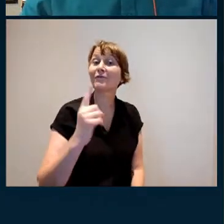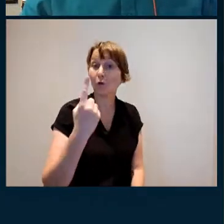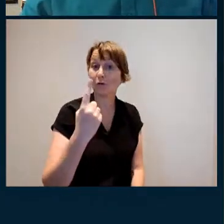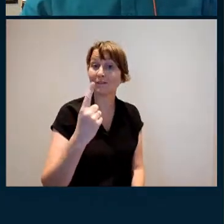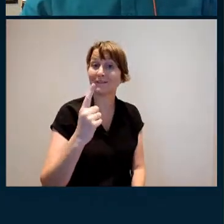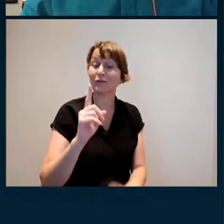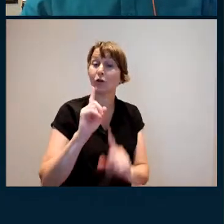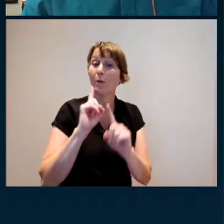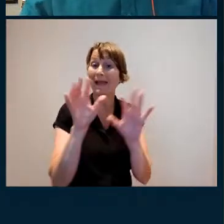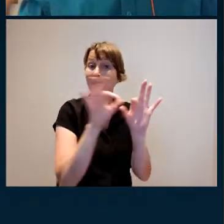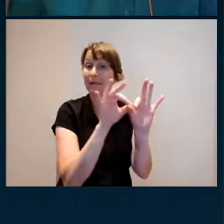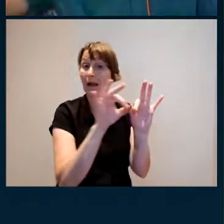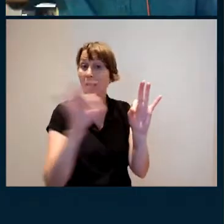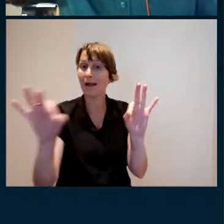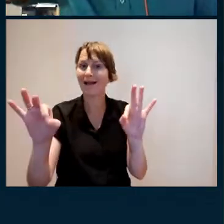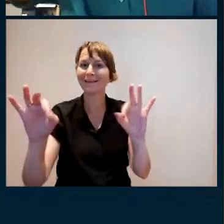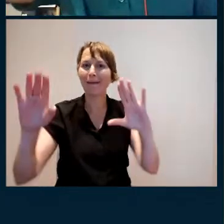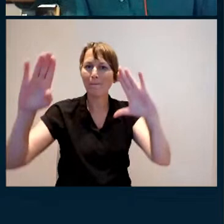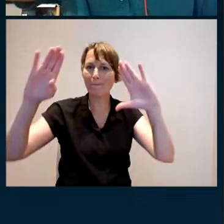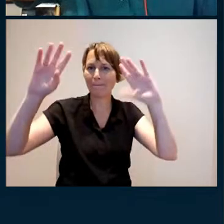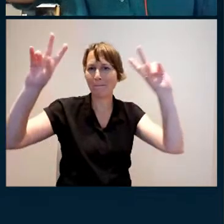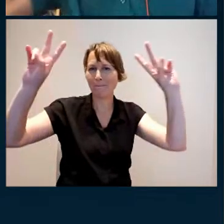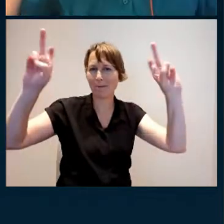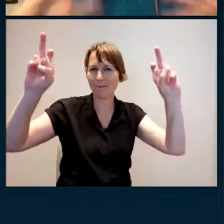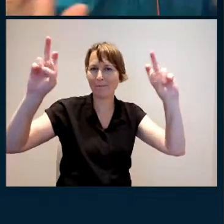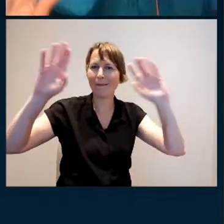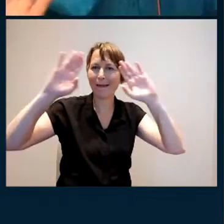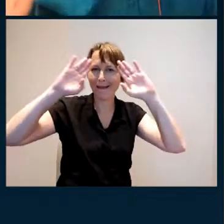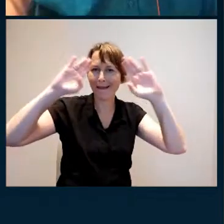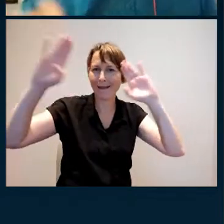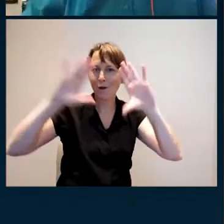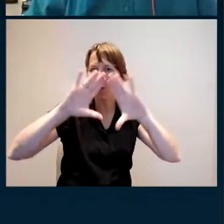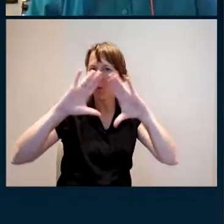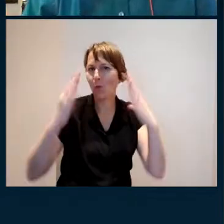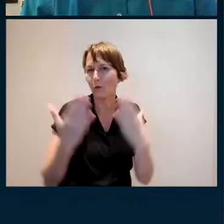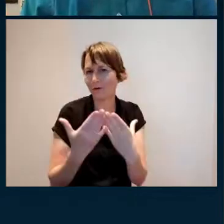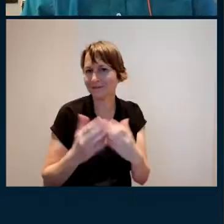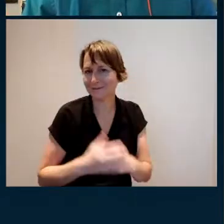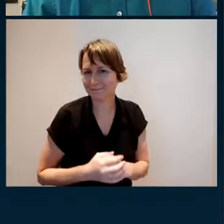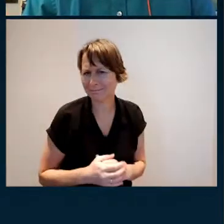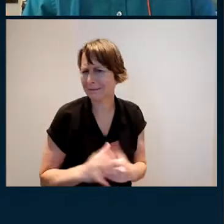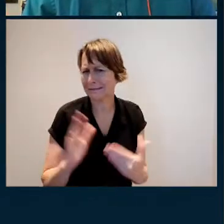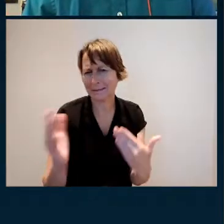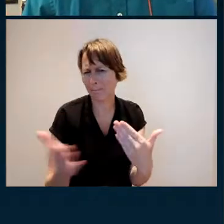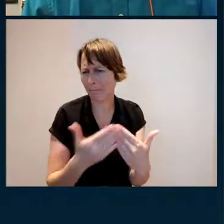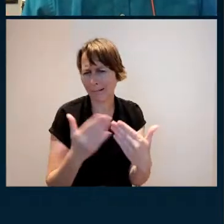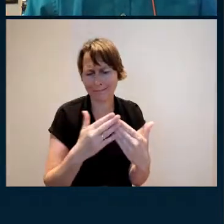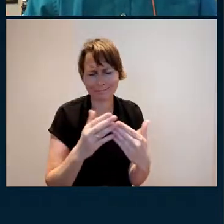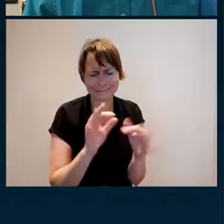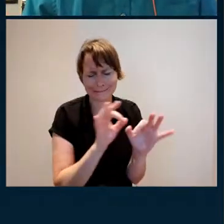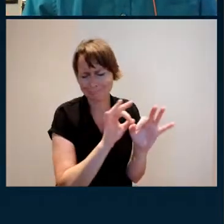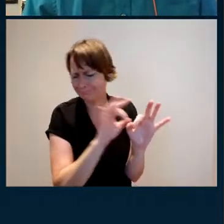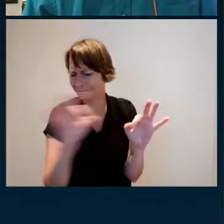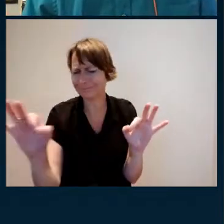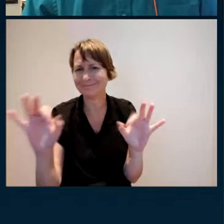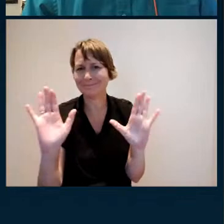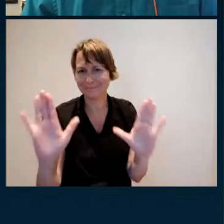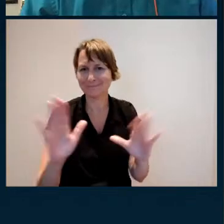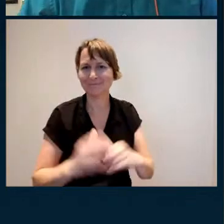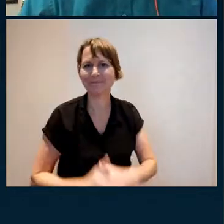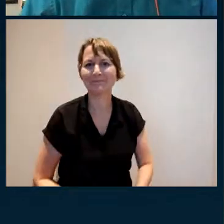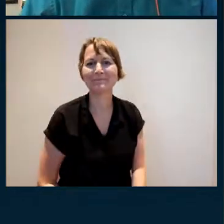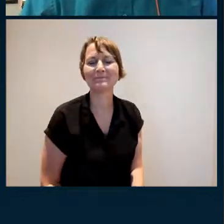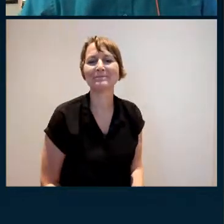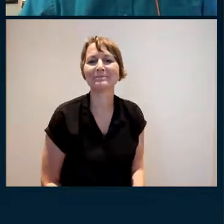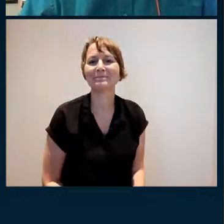absolutely do this from inside Visual Studio as well, but I'm just going to show super simple getting started. So hopefully, let